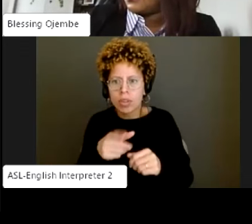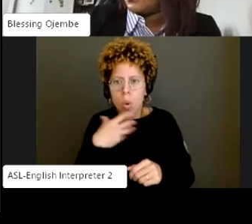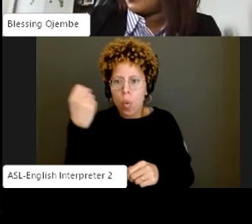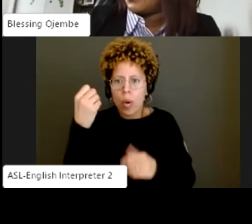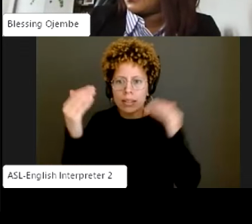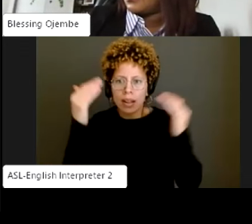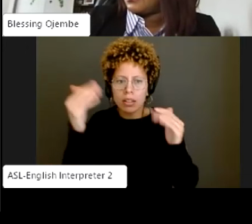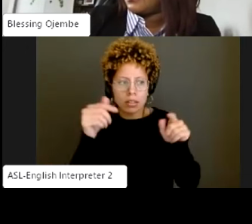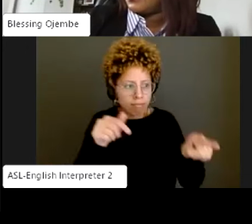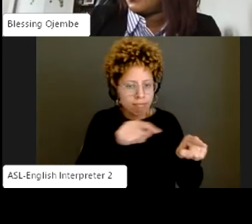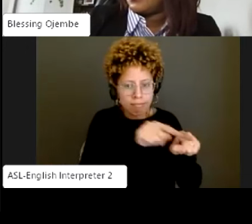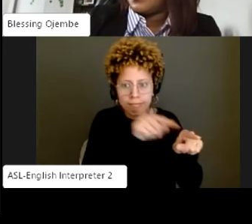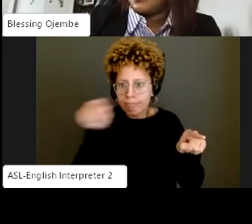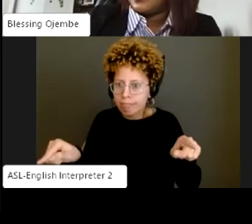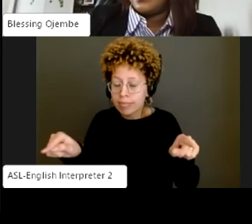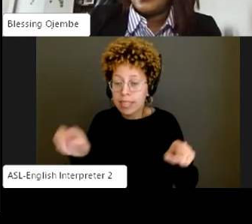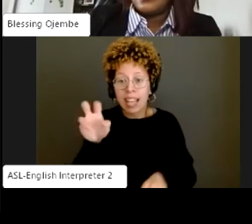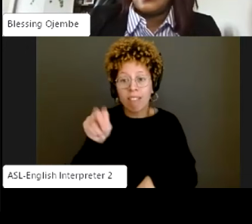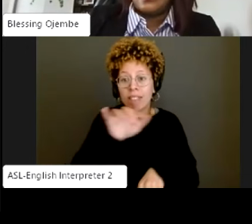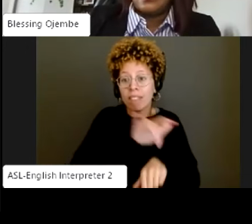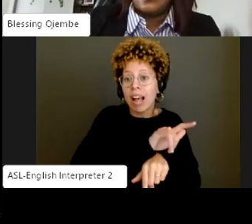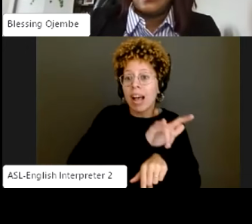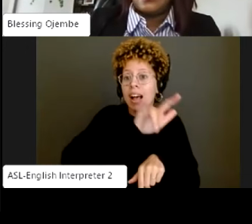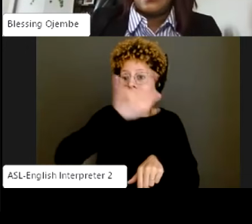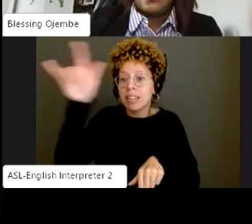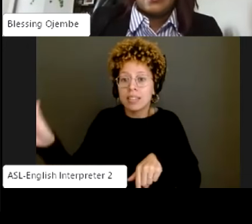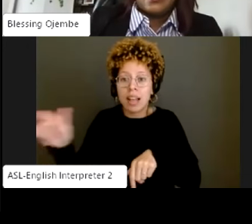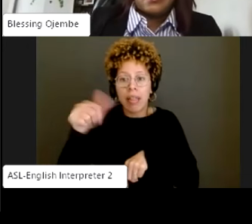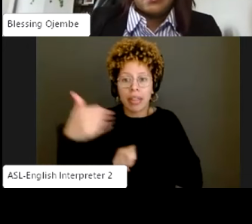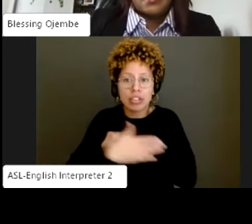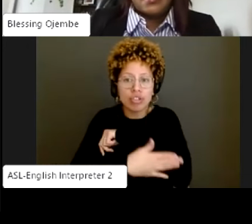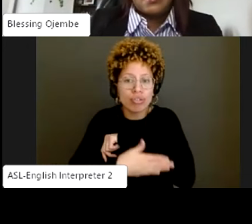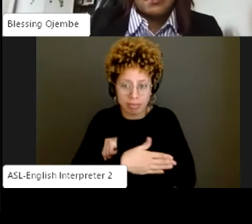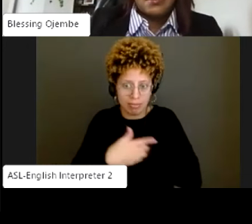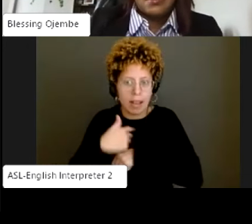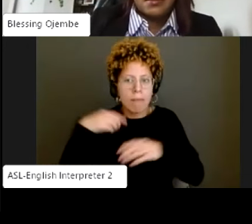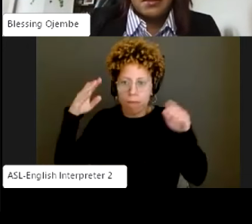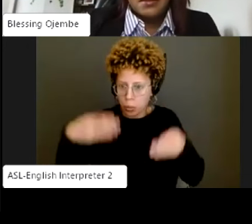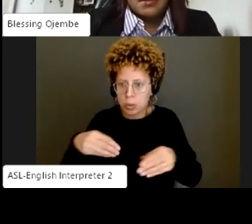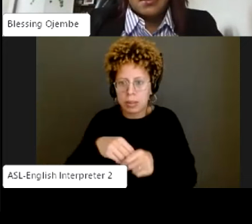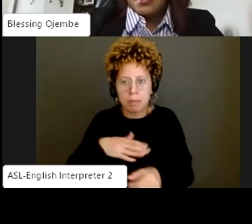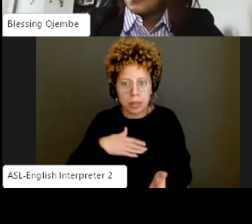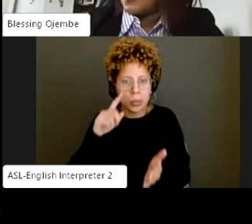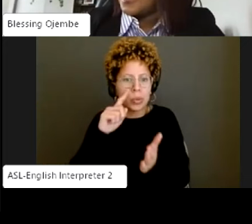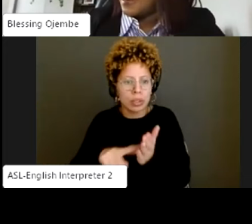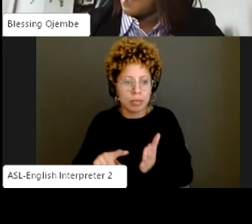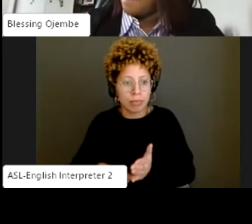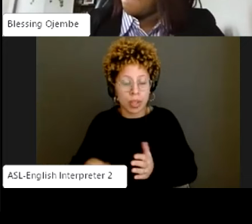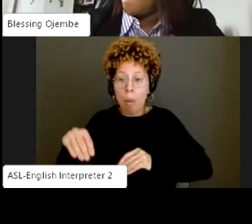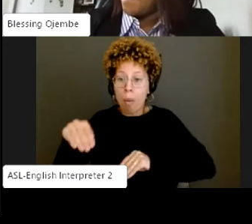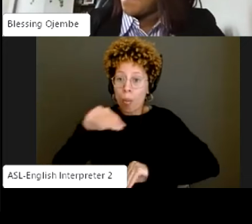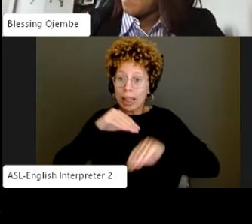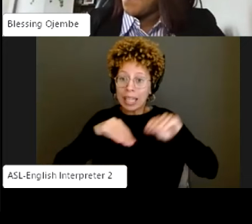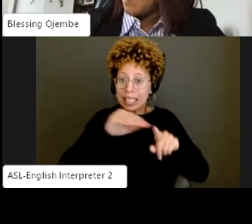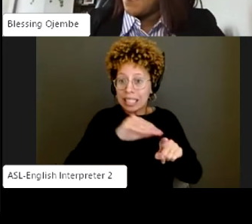flying overseas is an aspect of the research that I do. So another issue is that mobility is very complex. And